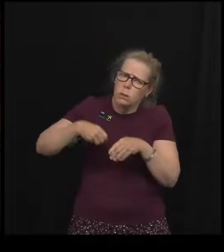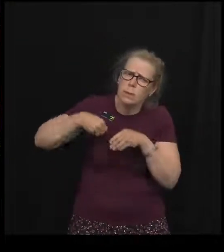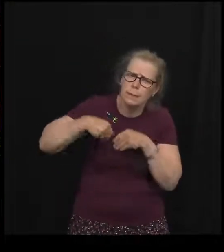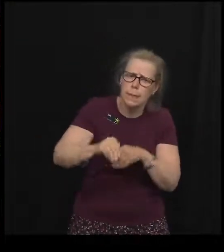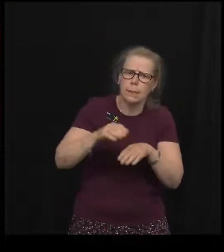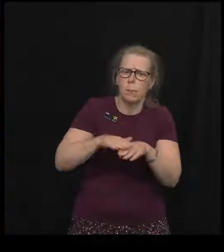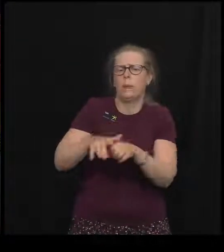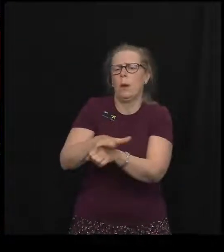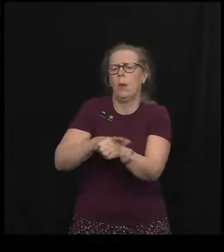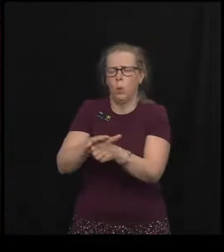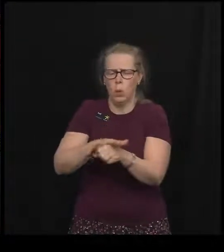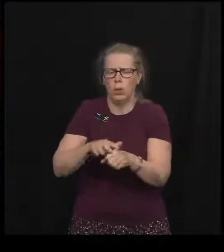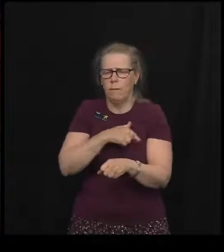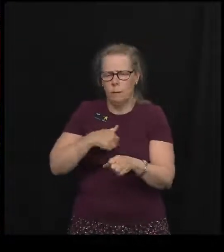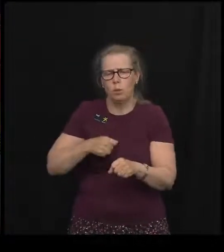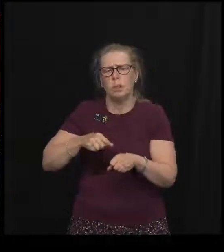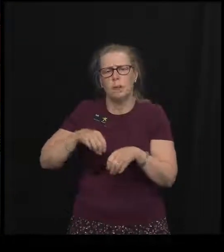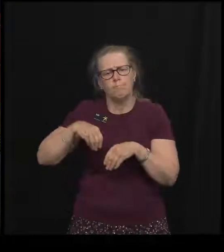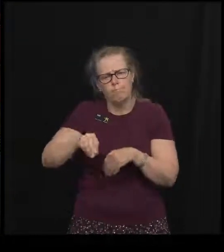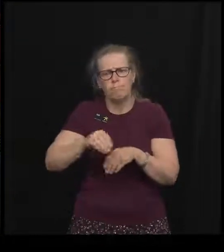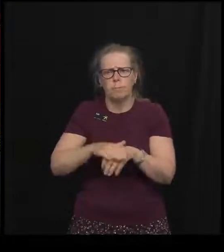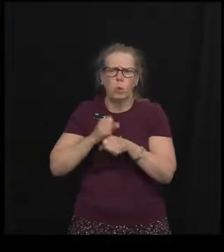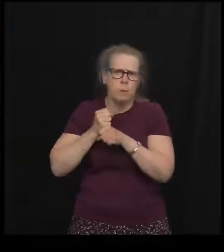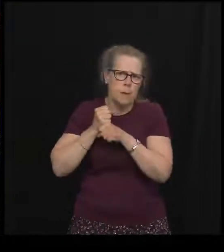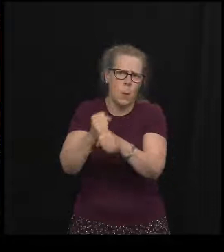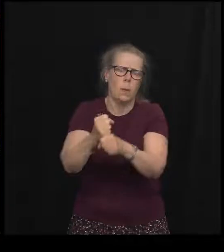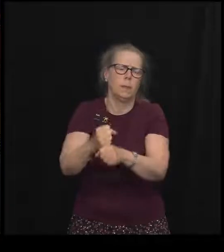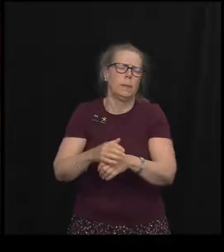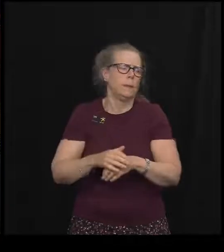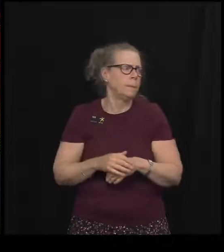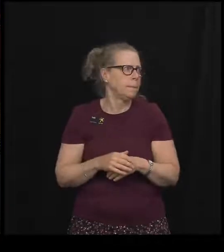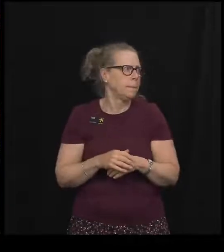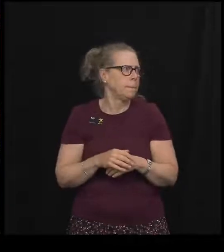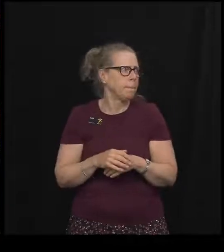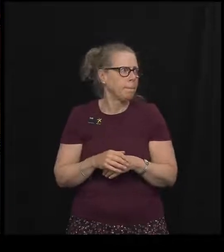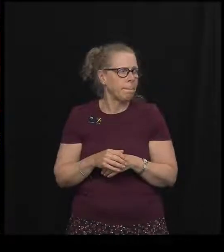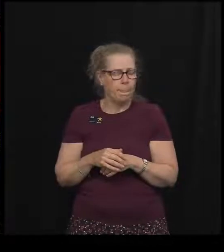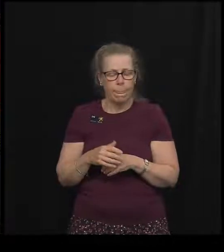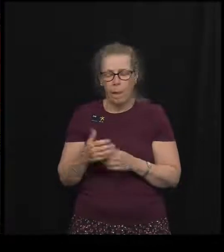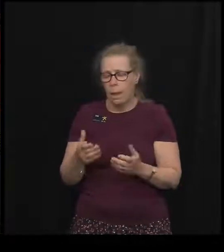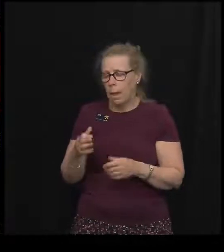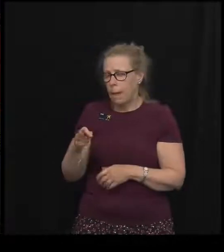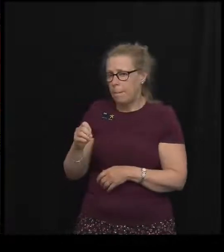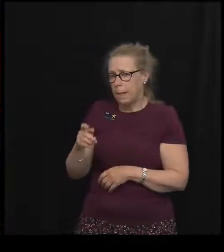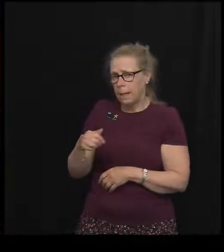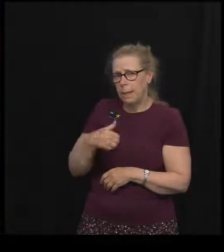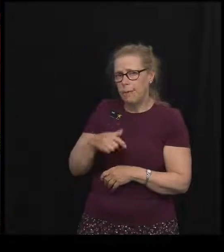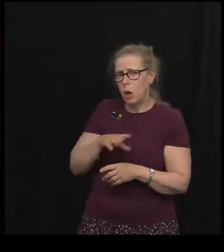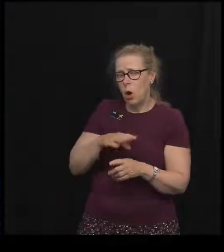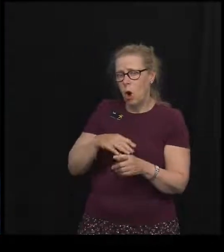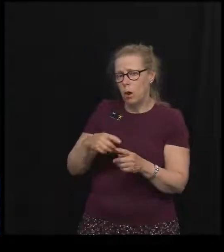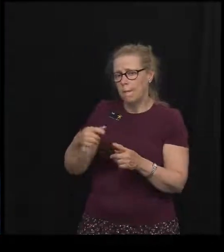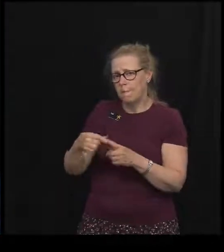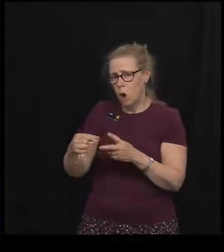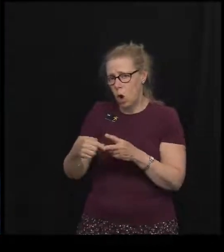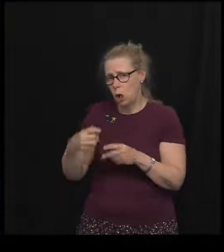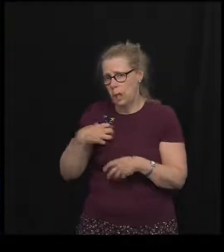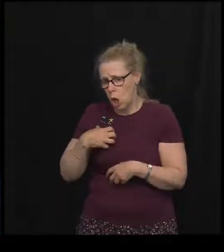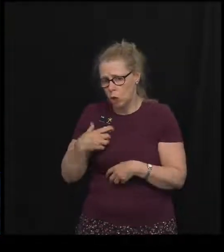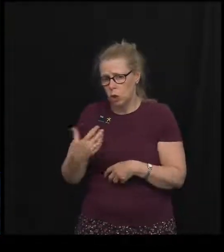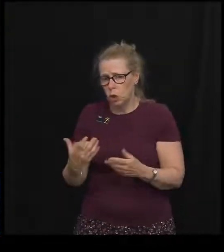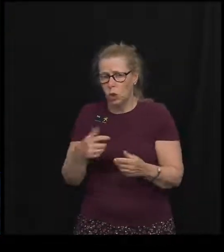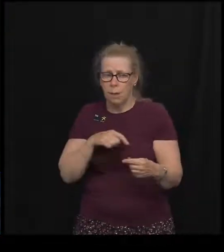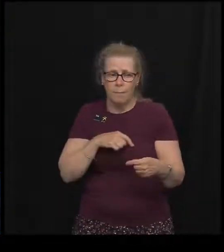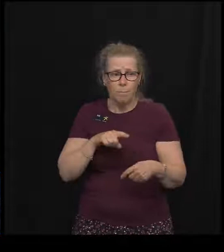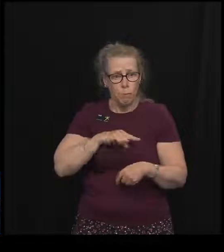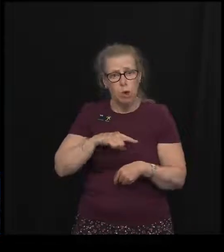term. What's your take on that, Pernilla? I mean, we have an election this fall, and this is under discussion and happening in